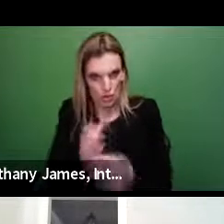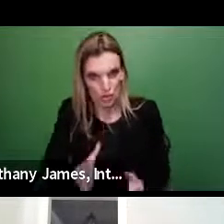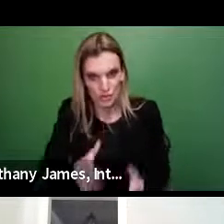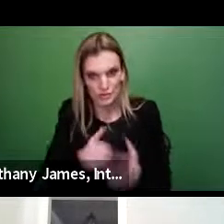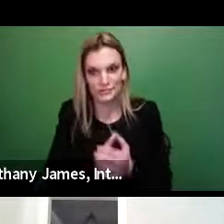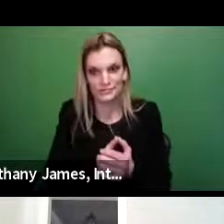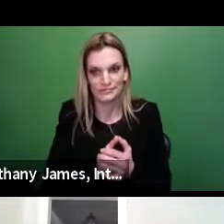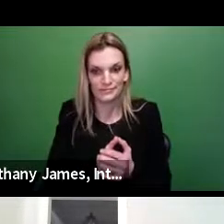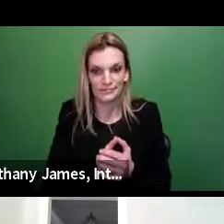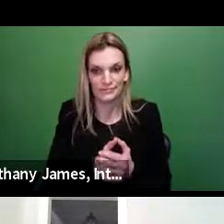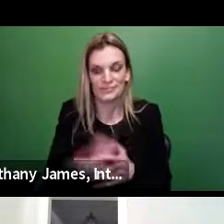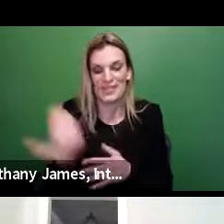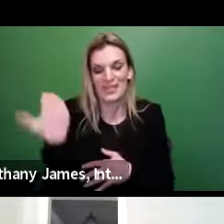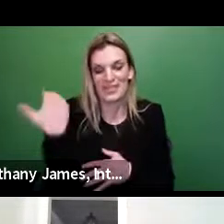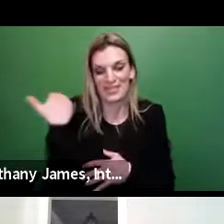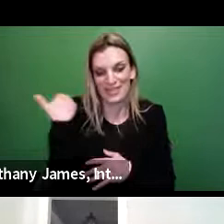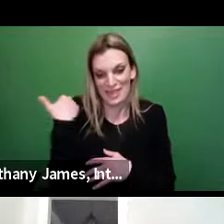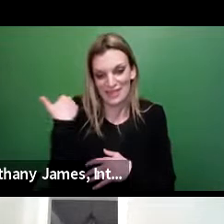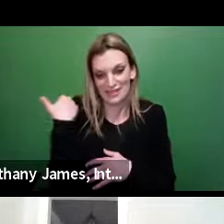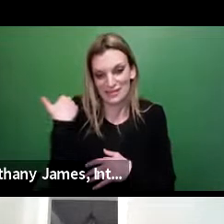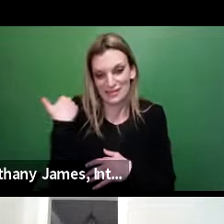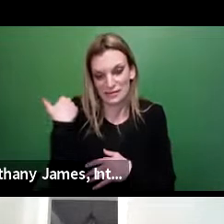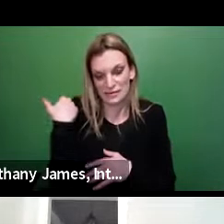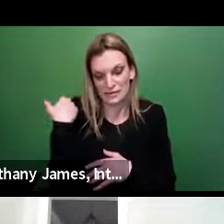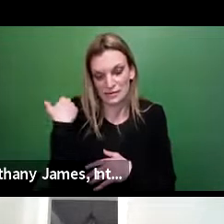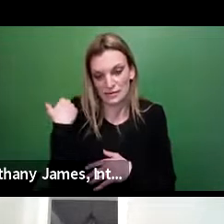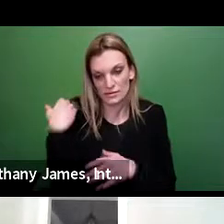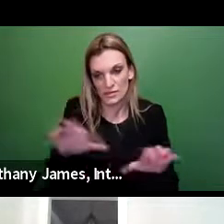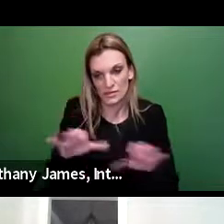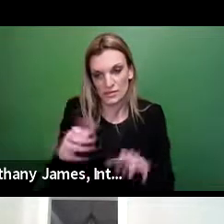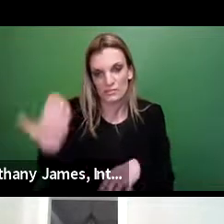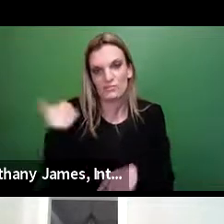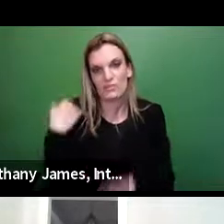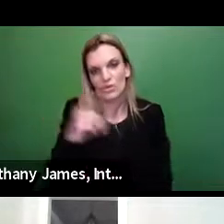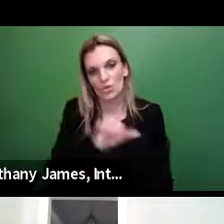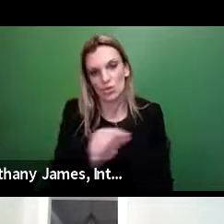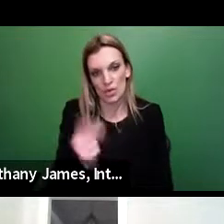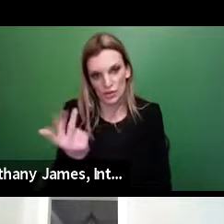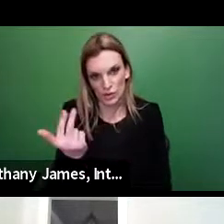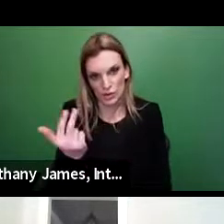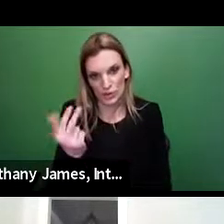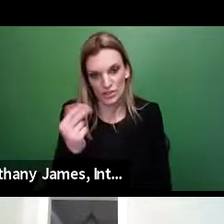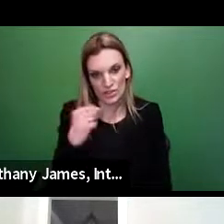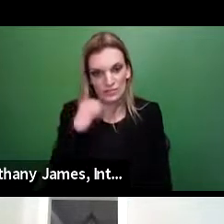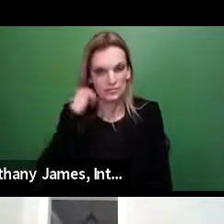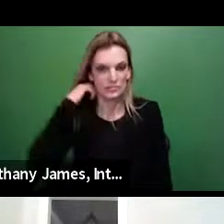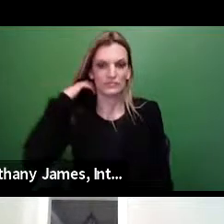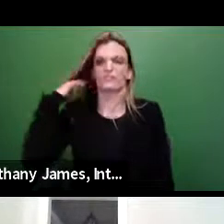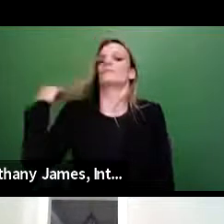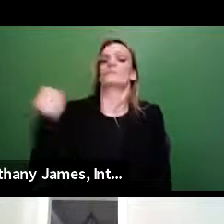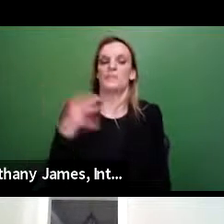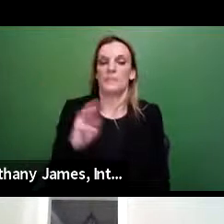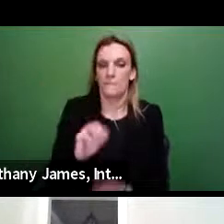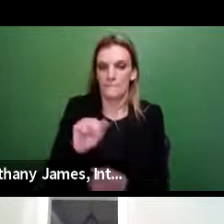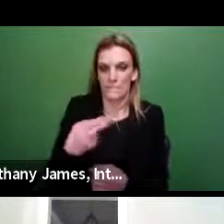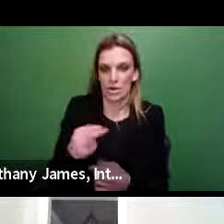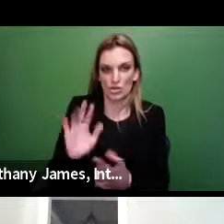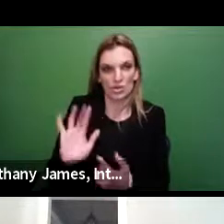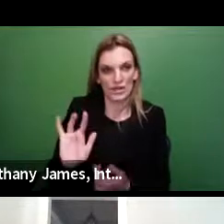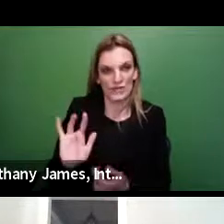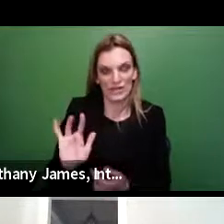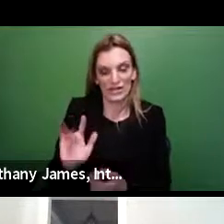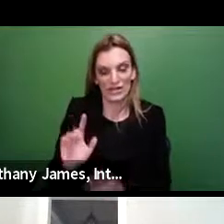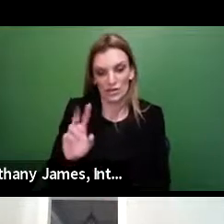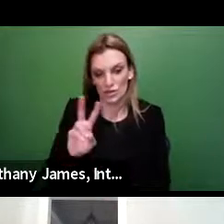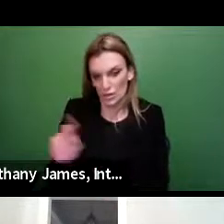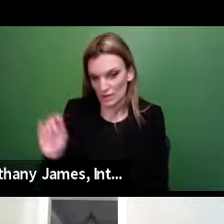The last one that was done was completed in 2013. On March